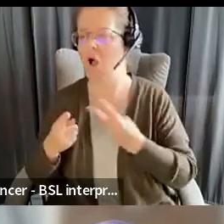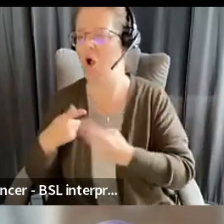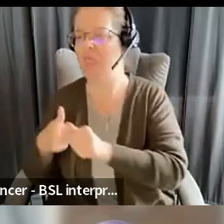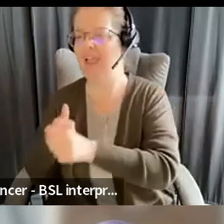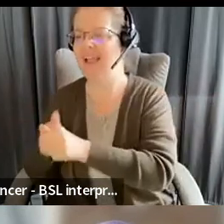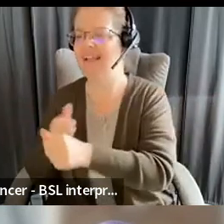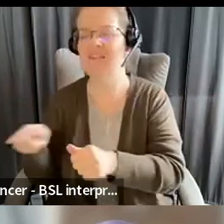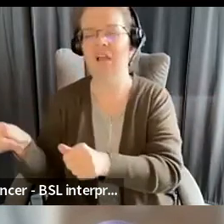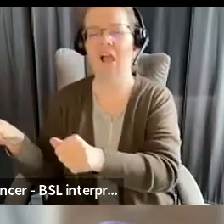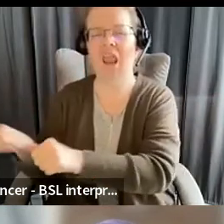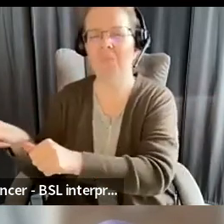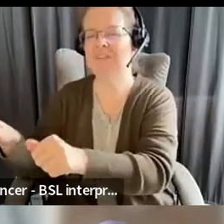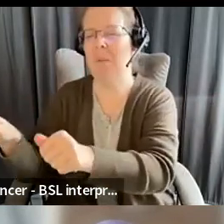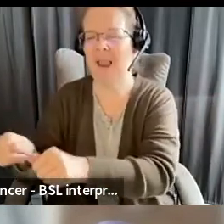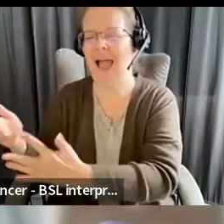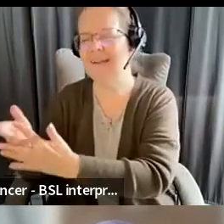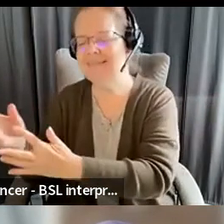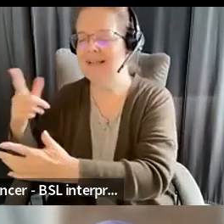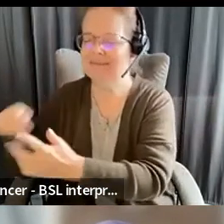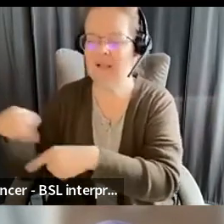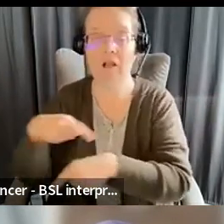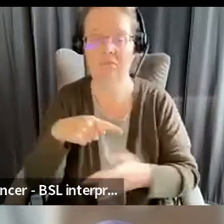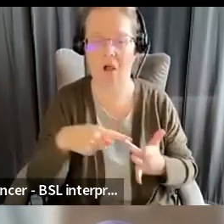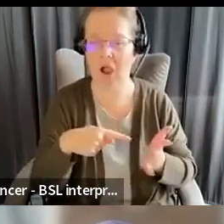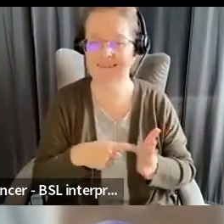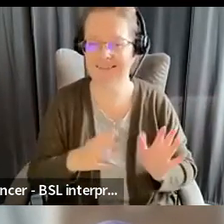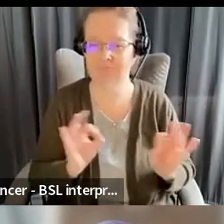have limitations about access and things like that, whereas with IT,